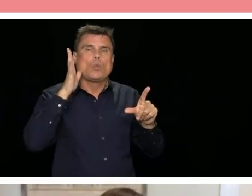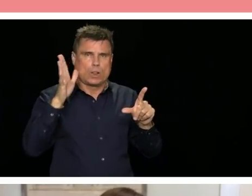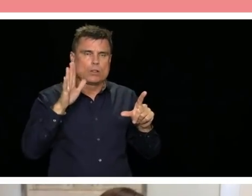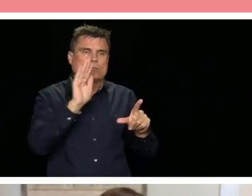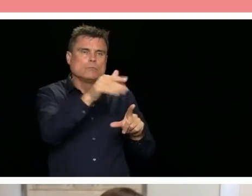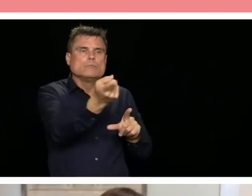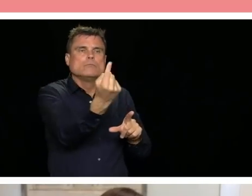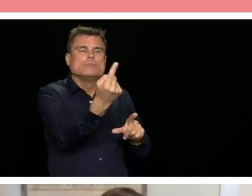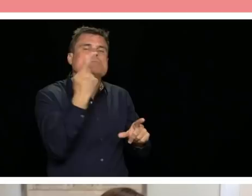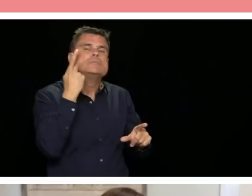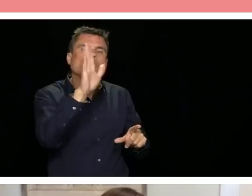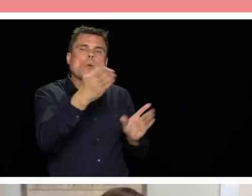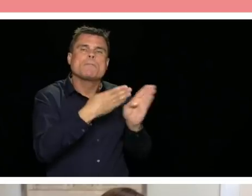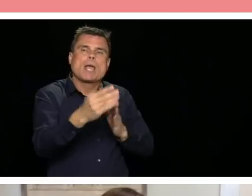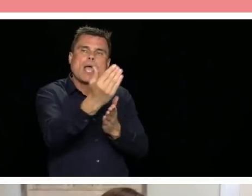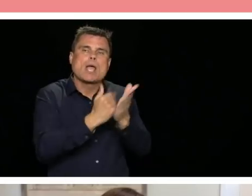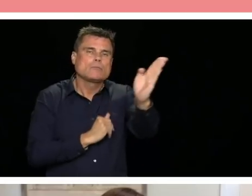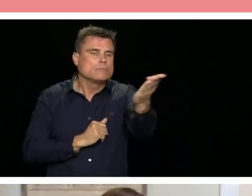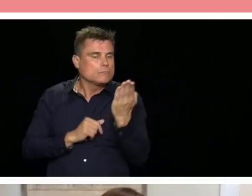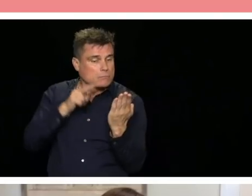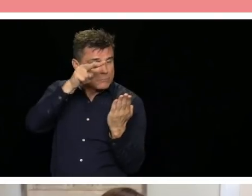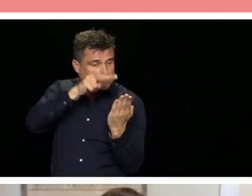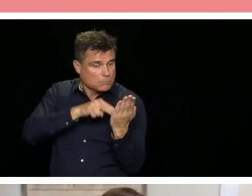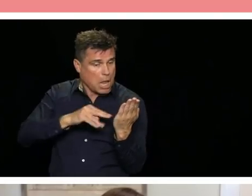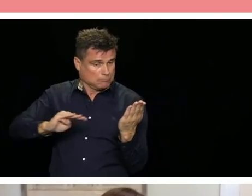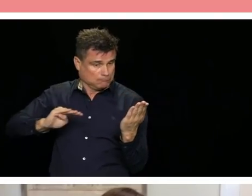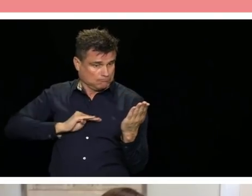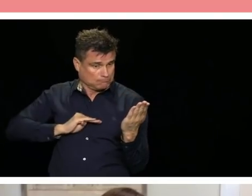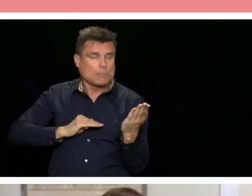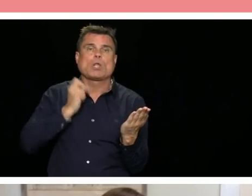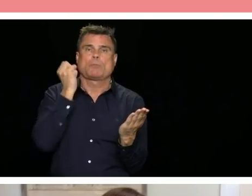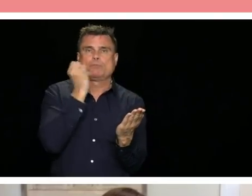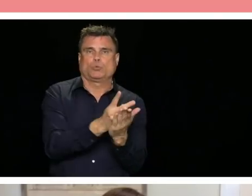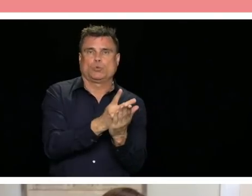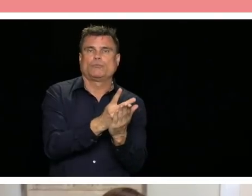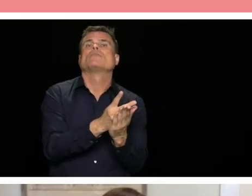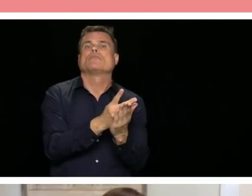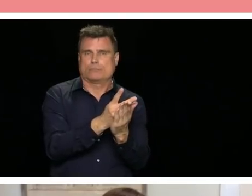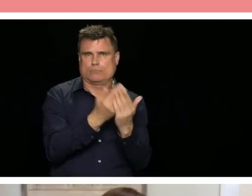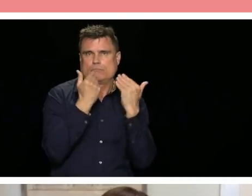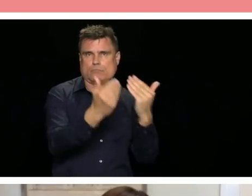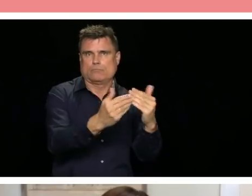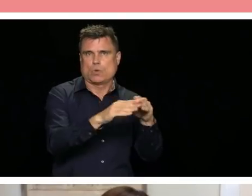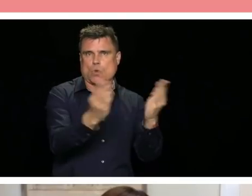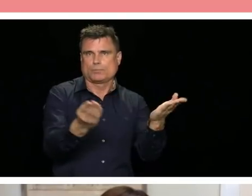disease prevention already in place in those plans. So they've already been reviewed once.